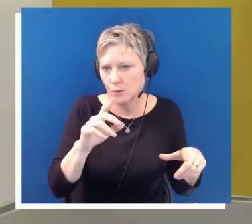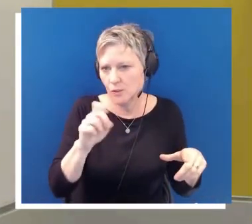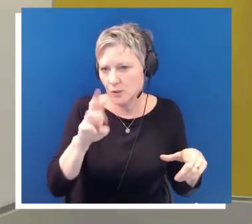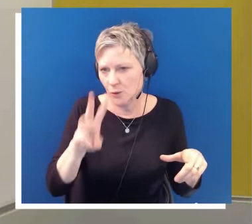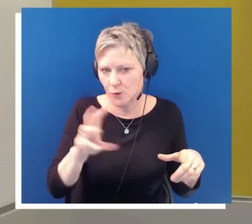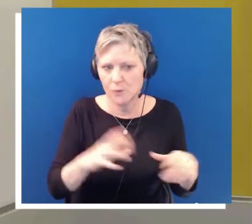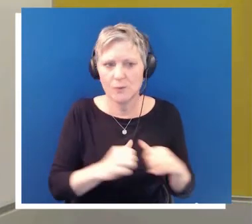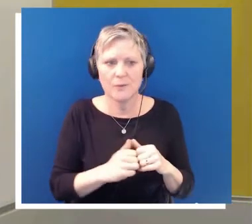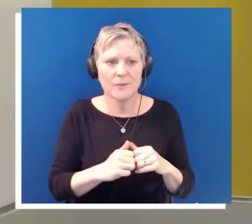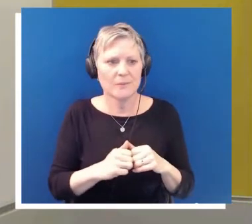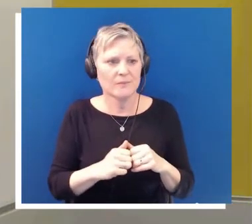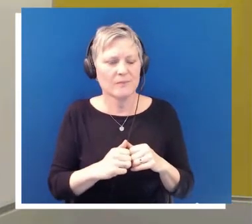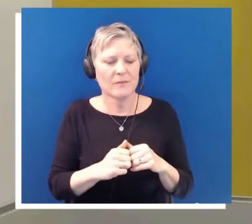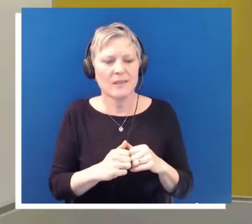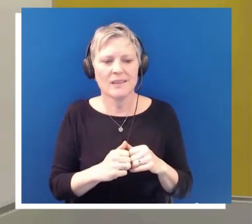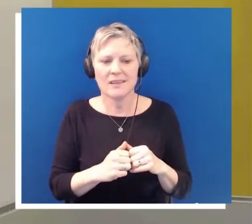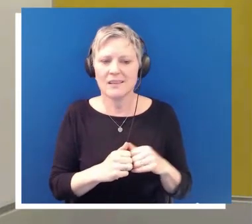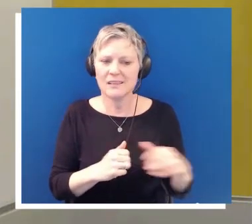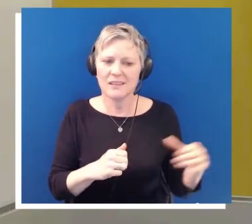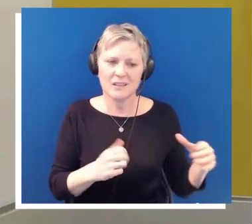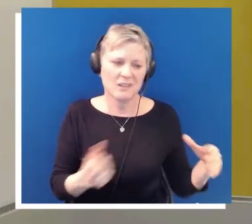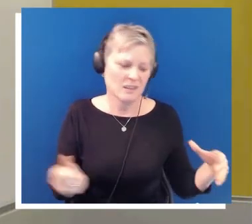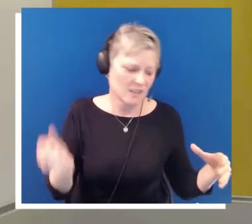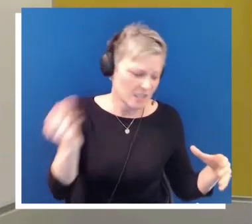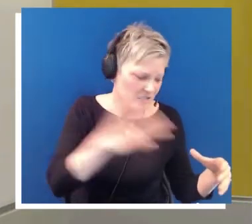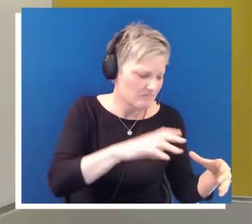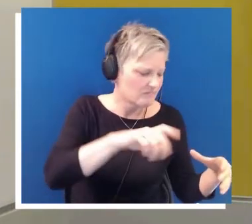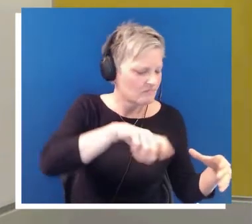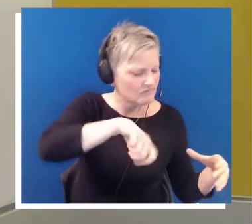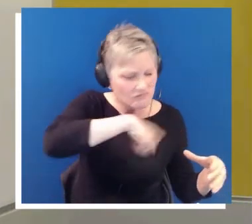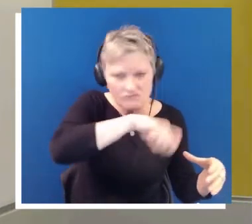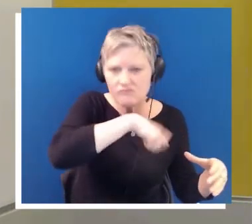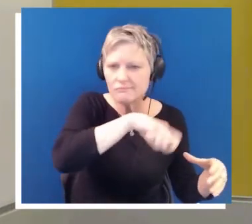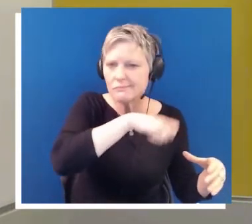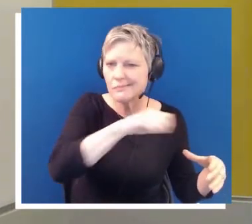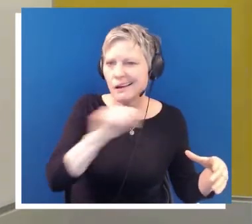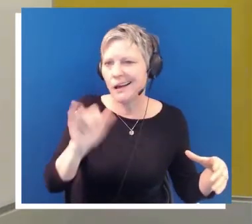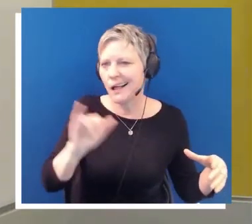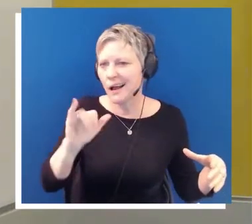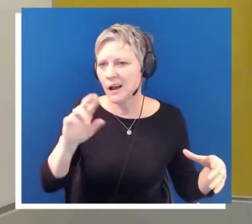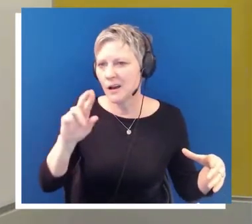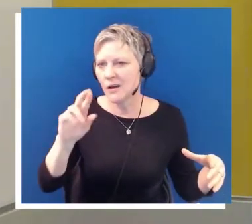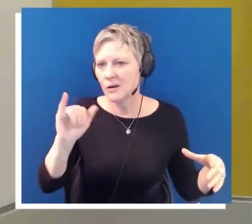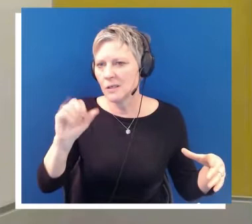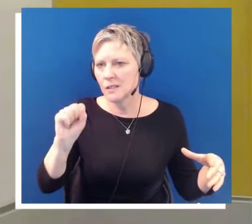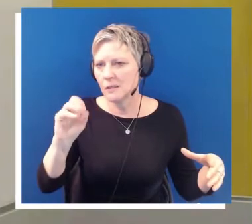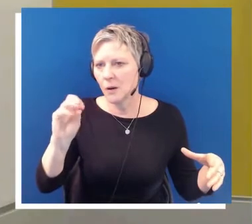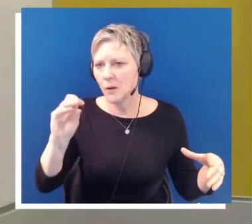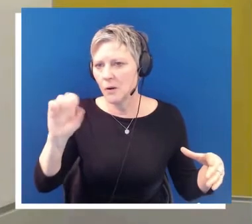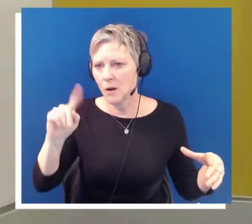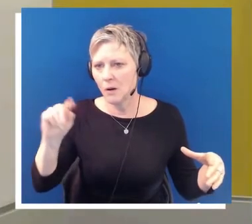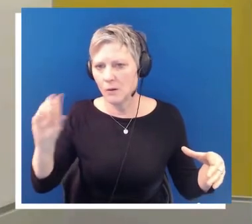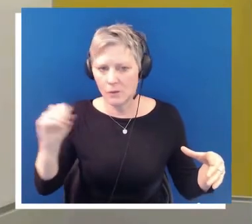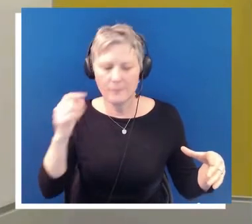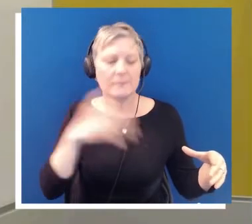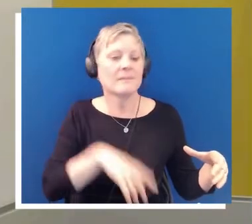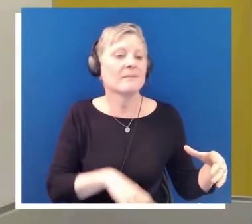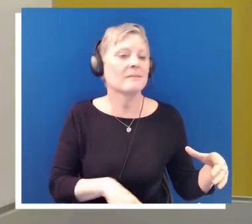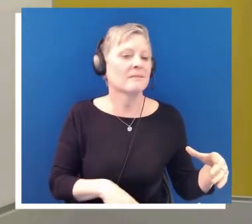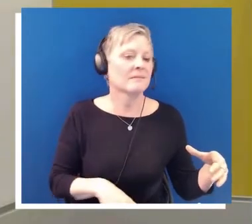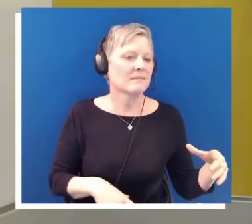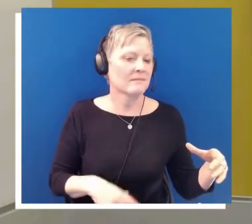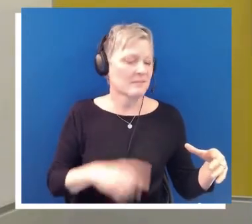just like you do a risotto, you get your rice in there, you kind of stir it around a little bit, get it nice and hot, and then what you're going to see is we're just